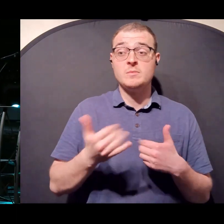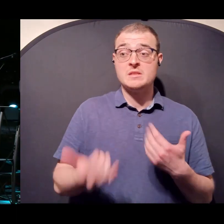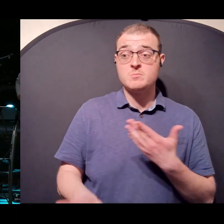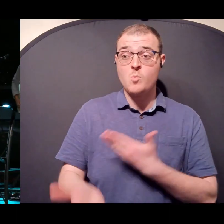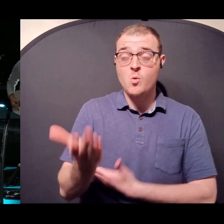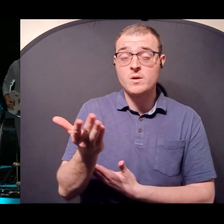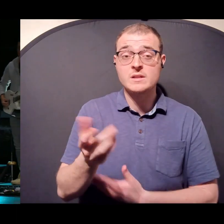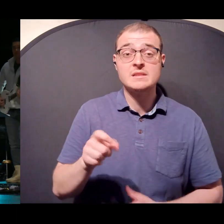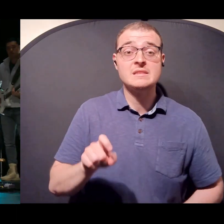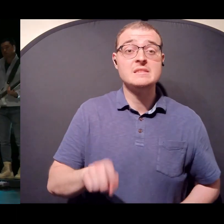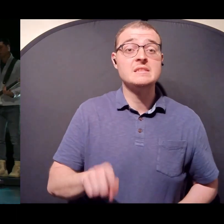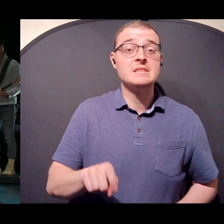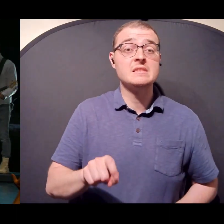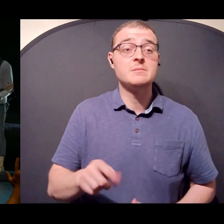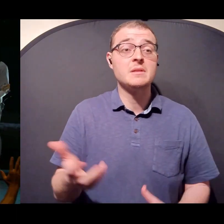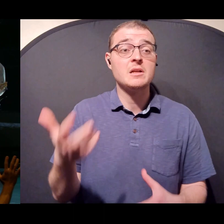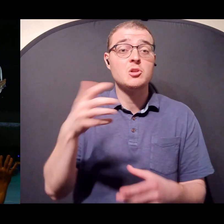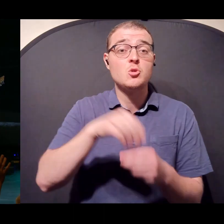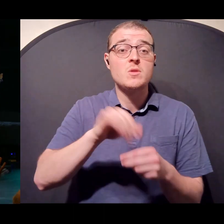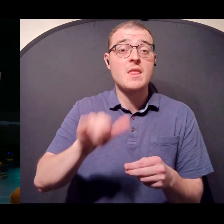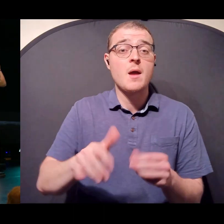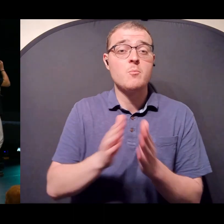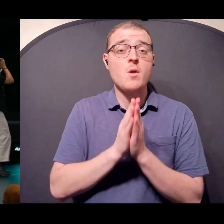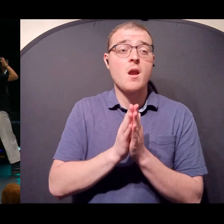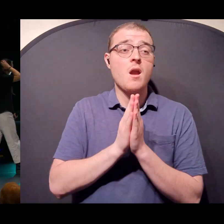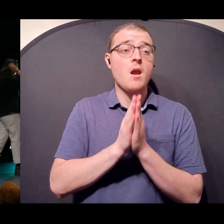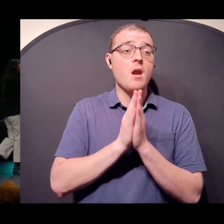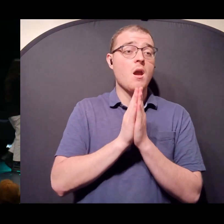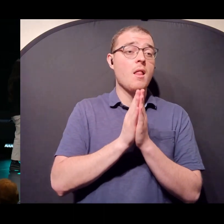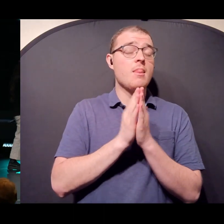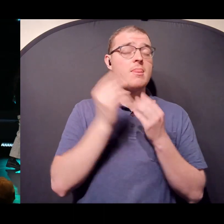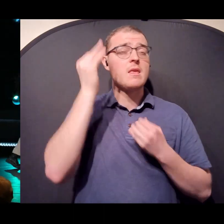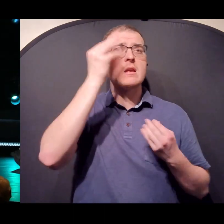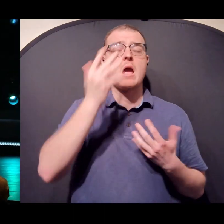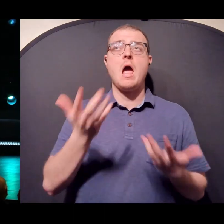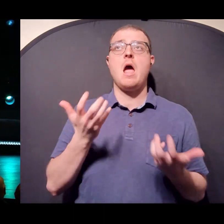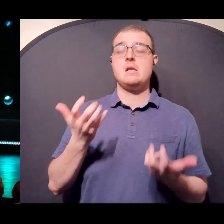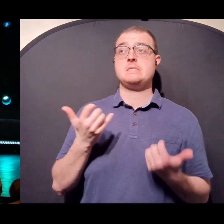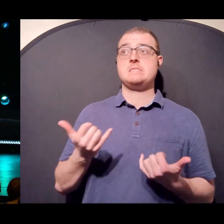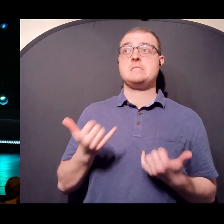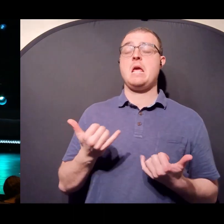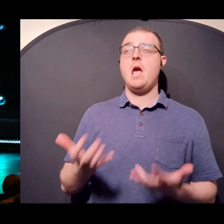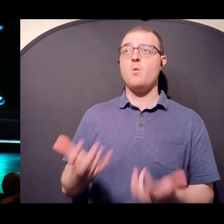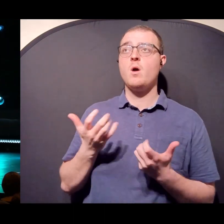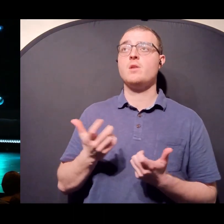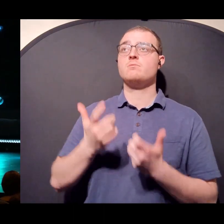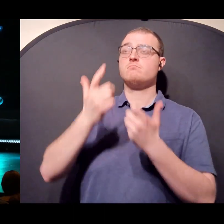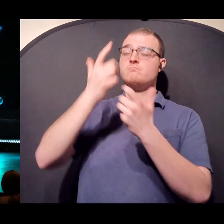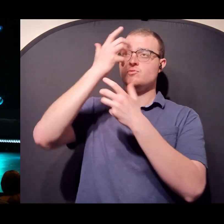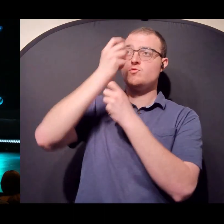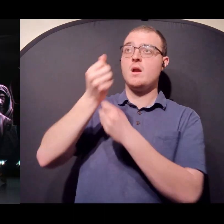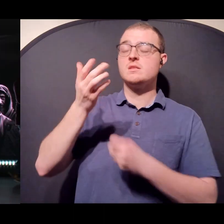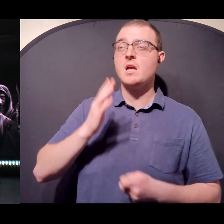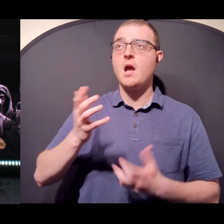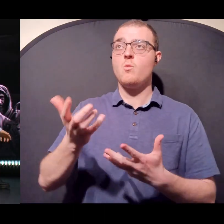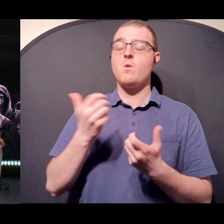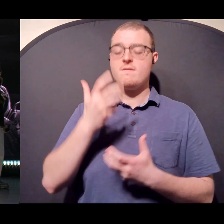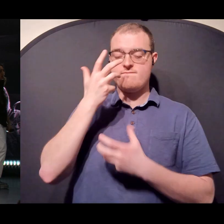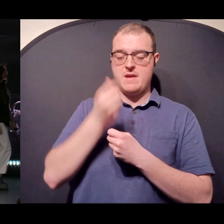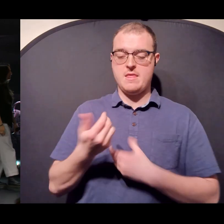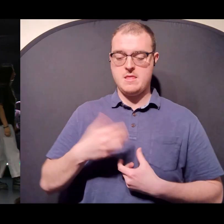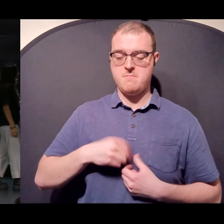somebody in the room this morning that needs to be included in that heart, that prayer. Just you're saying, I want to trust God today. I